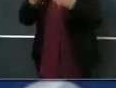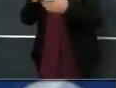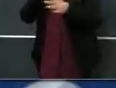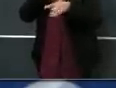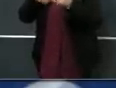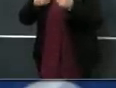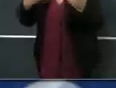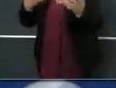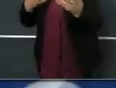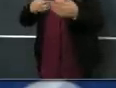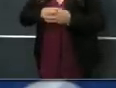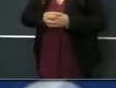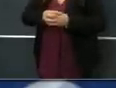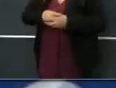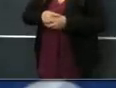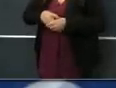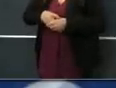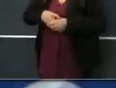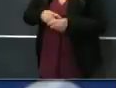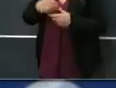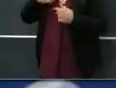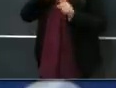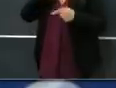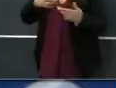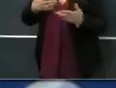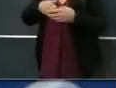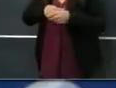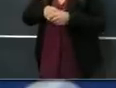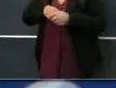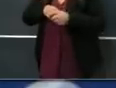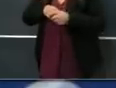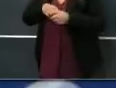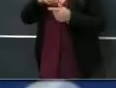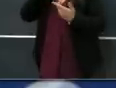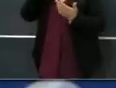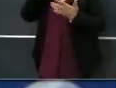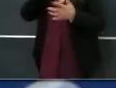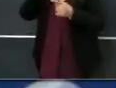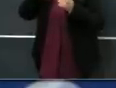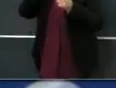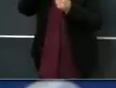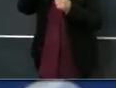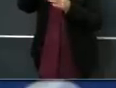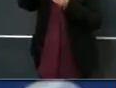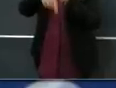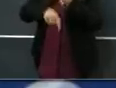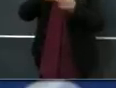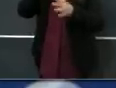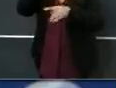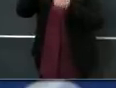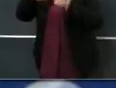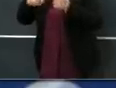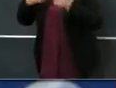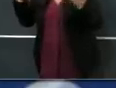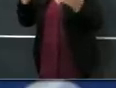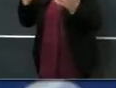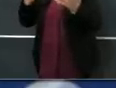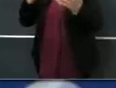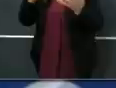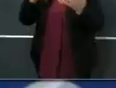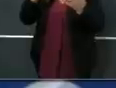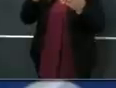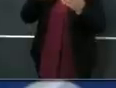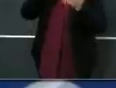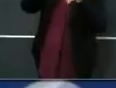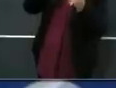want to get too much into the weeds of the conversation, but we talked about parameters, we talked about expectation, we talked about our guidance, we